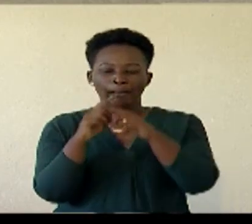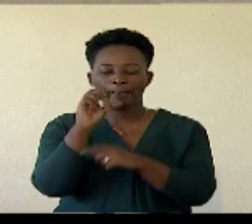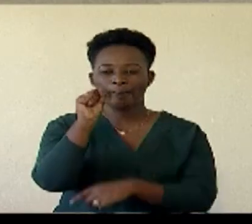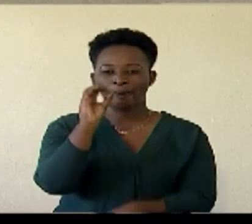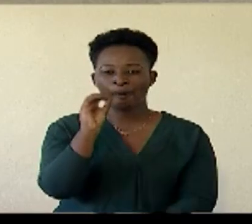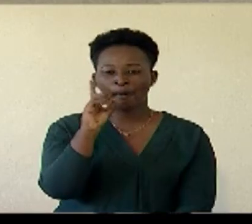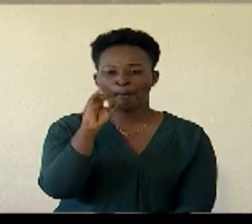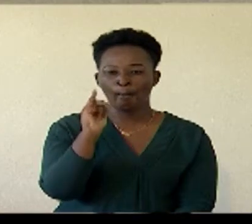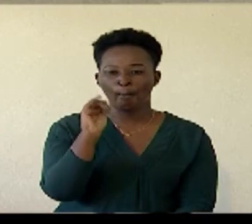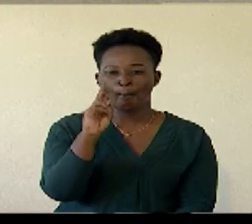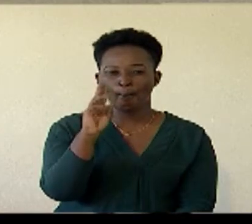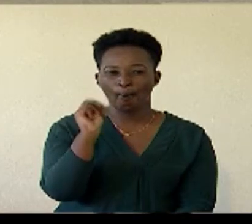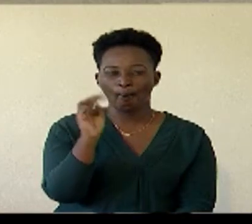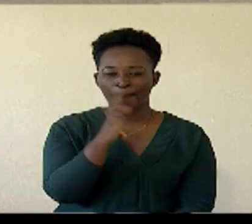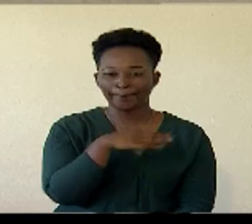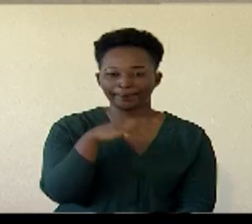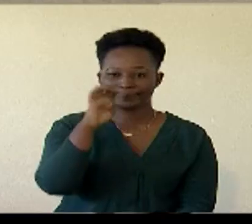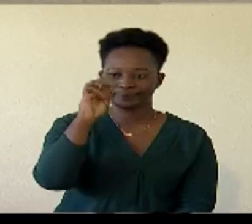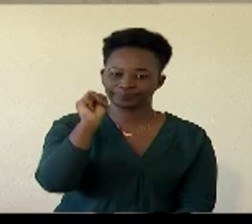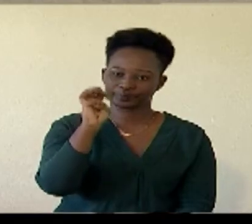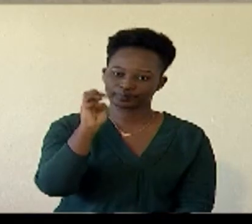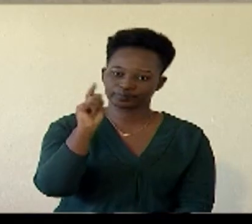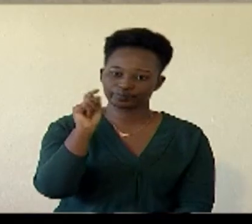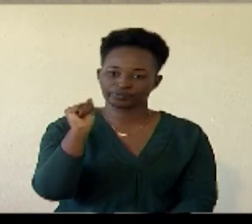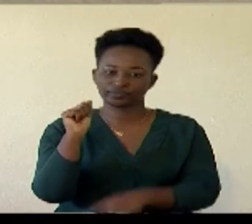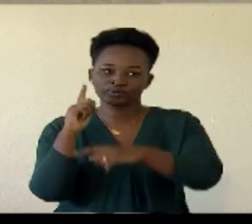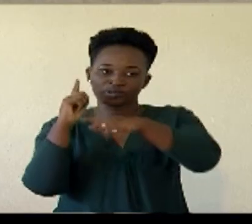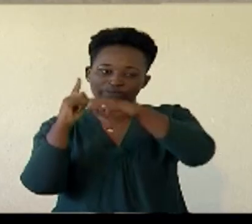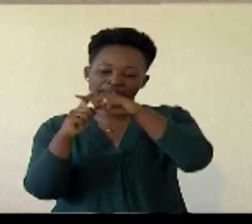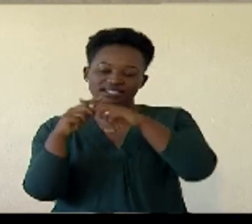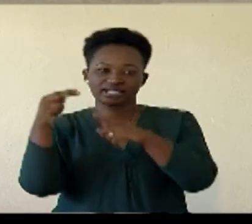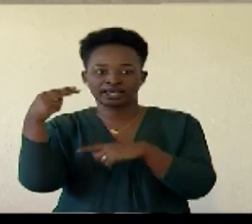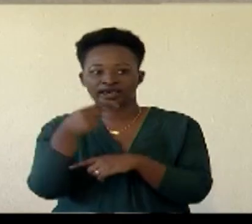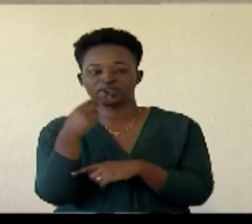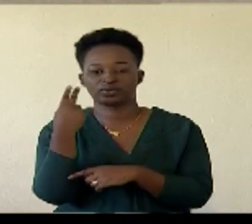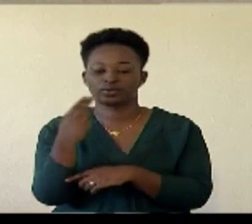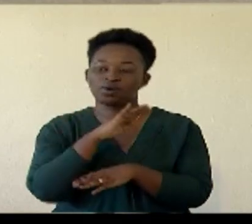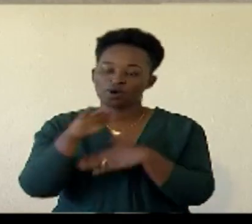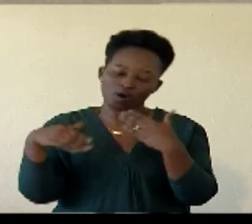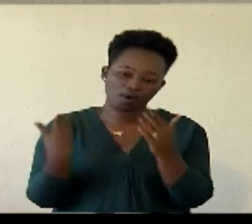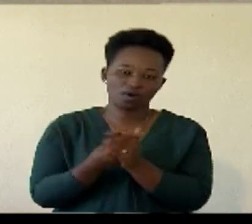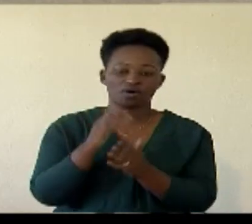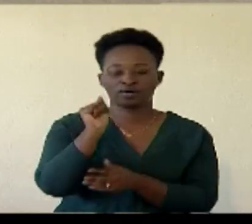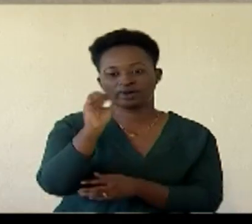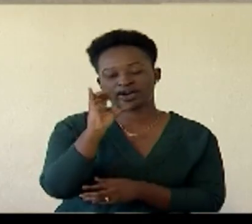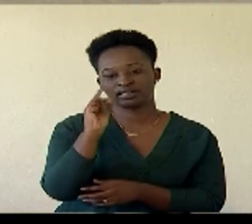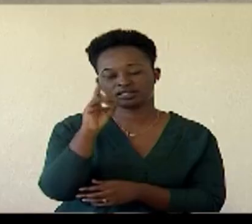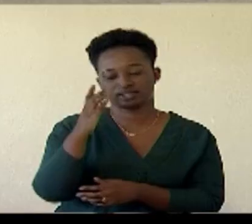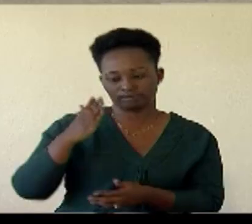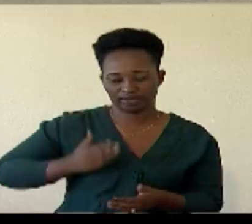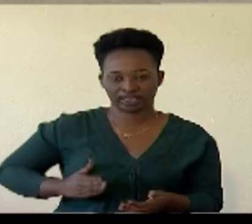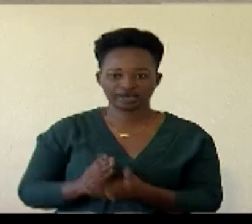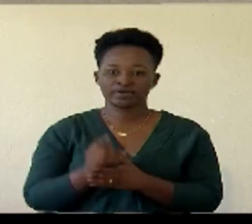sulfate plus the hydrogen gas. So all the acids behave. And this is the characteristic of